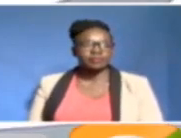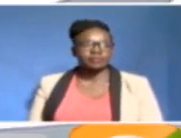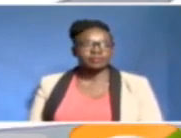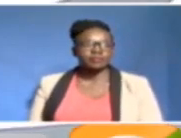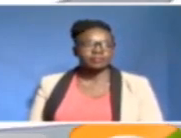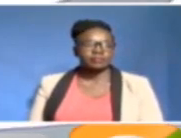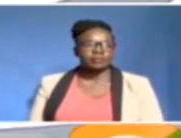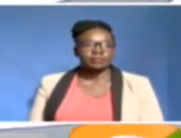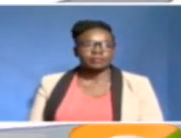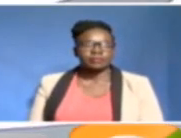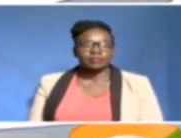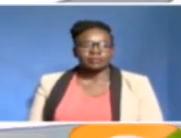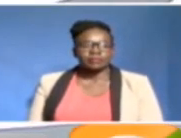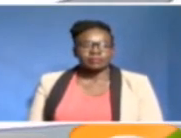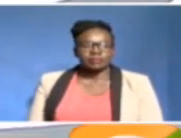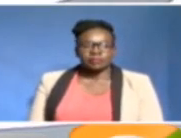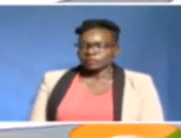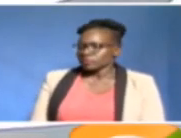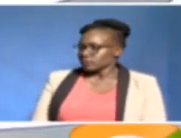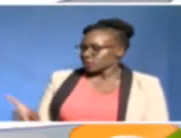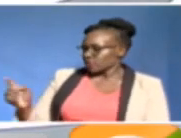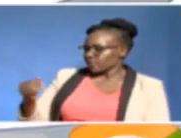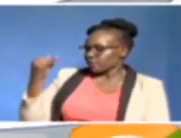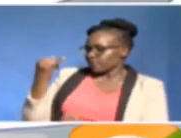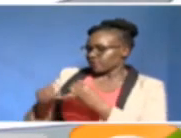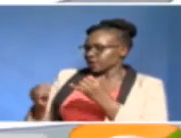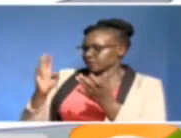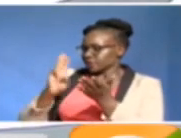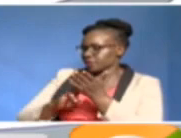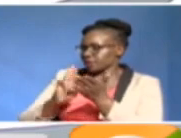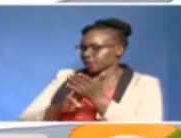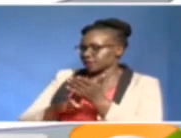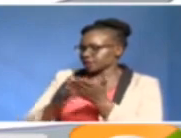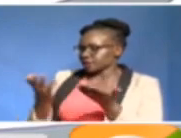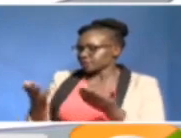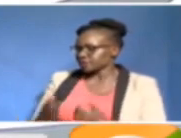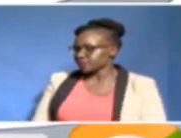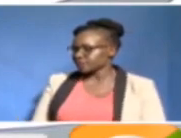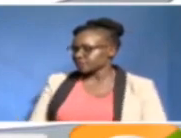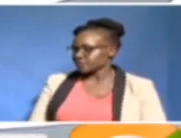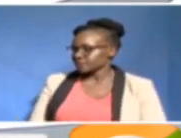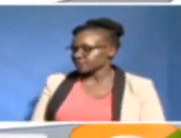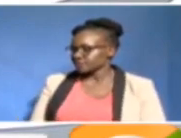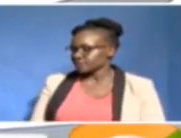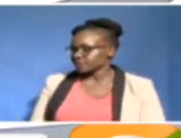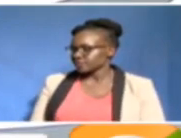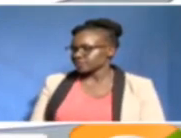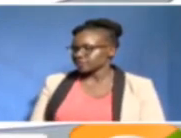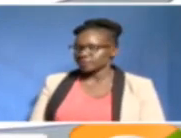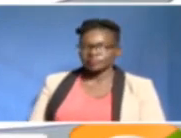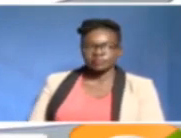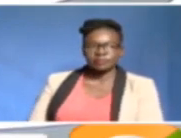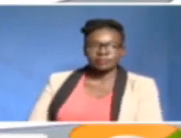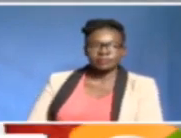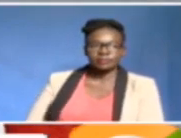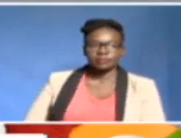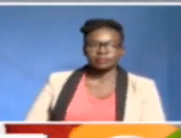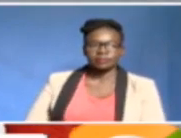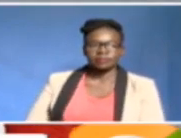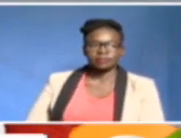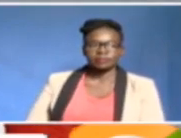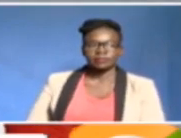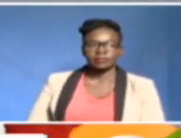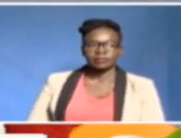with you. Just your final comments, closing comments, you know, after hearing such a heart-wrenching story and